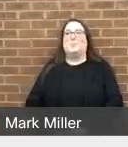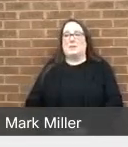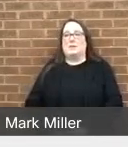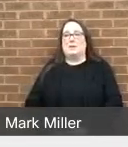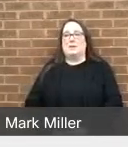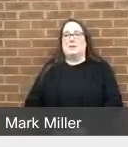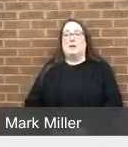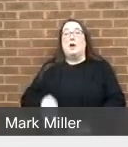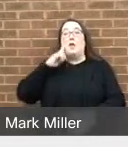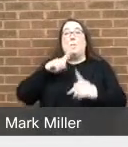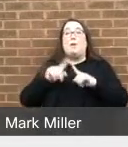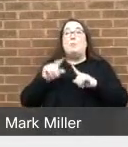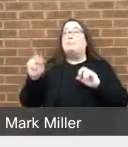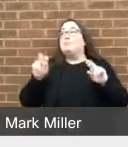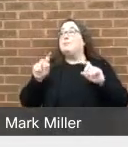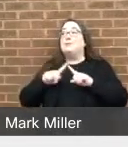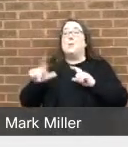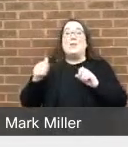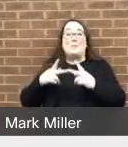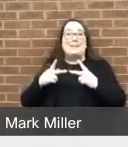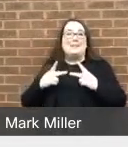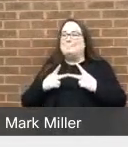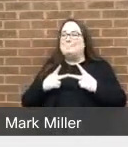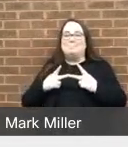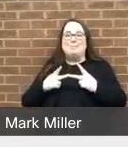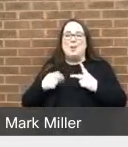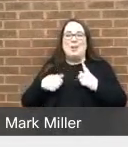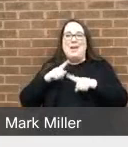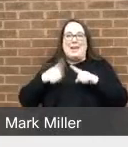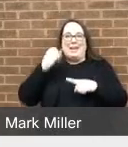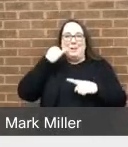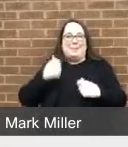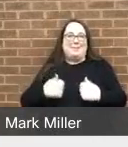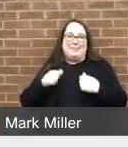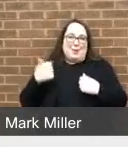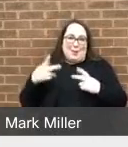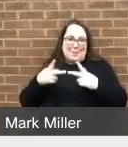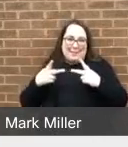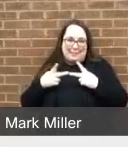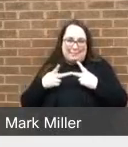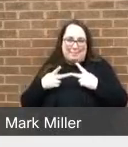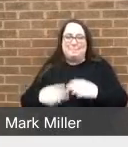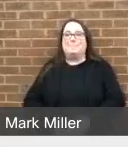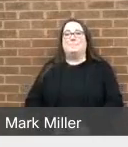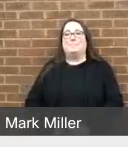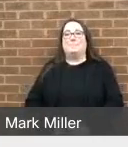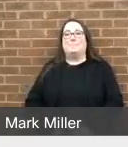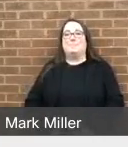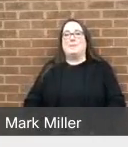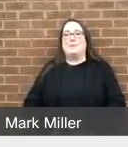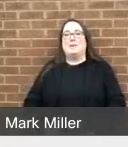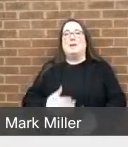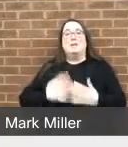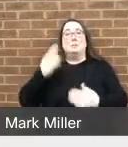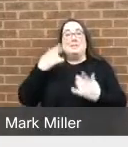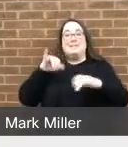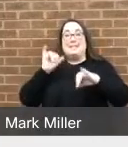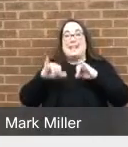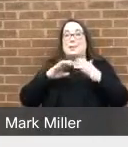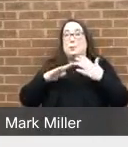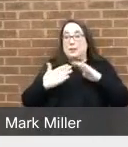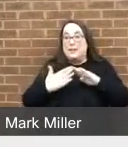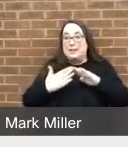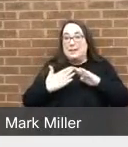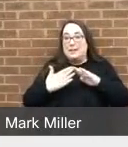moving elsewhere multiple times, I just can't imagine living anywhere else. Some of the reasons we stayed were the community,